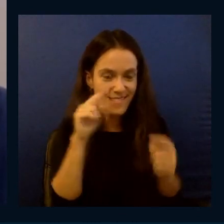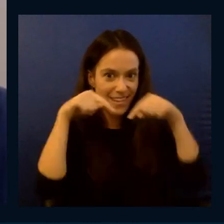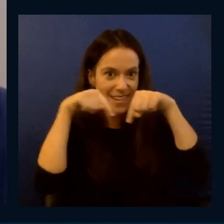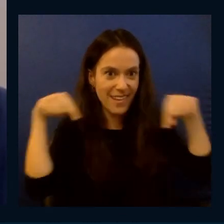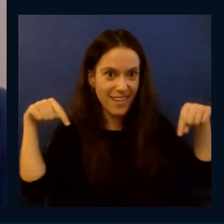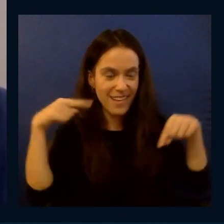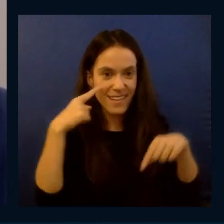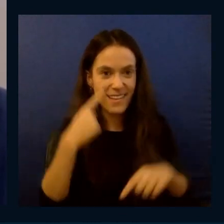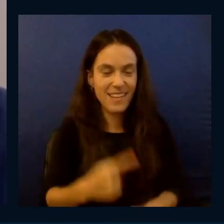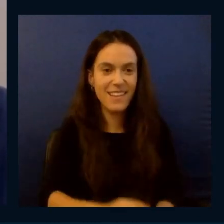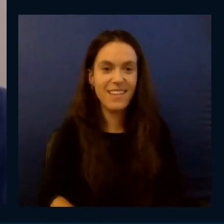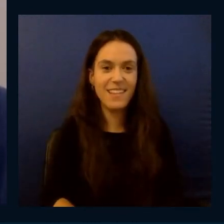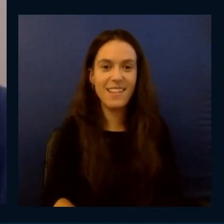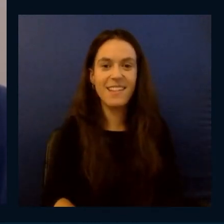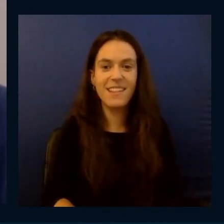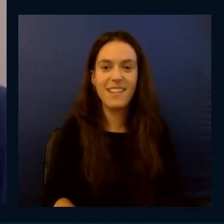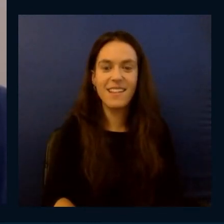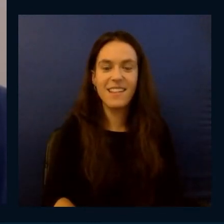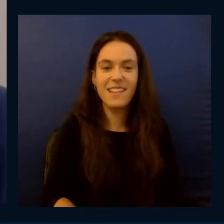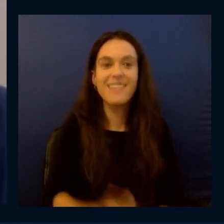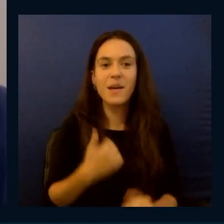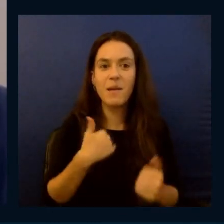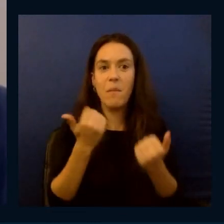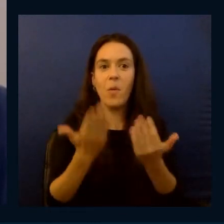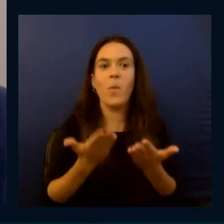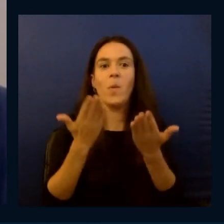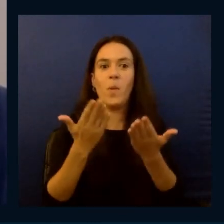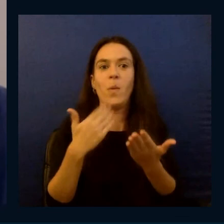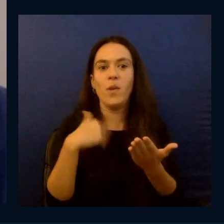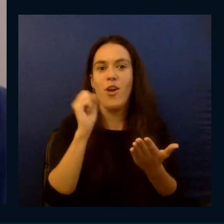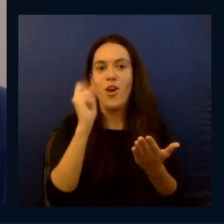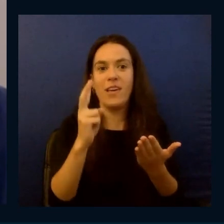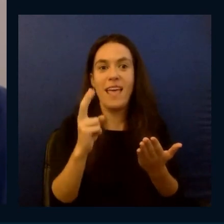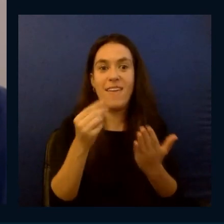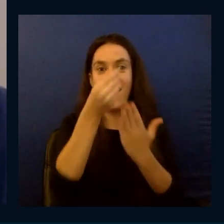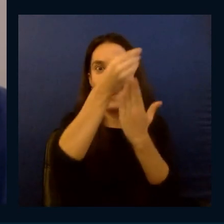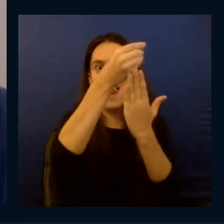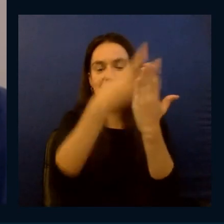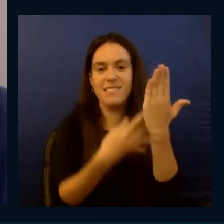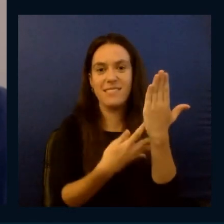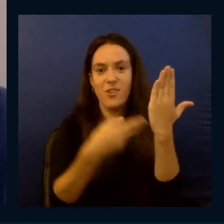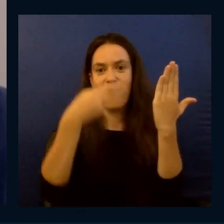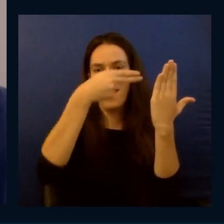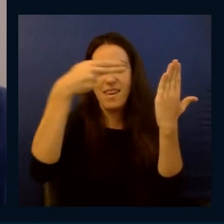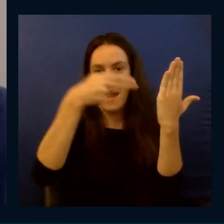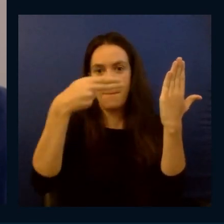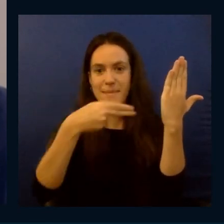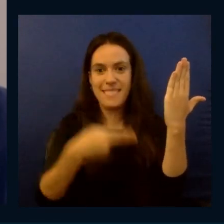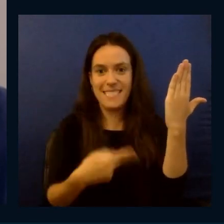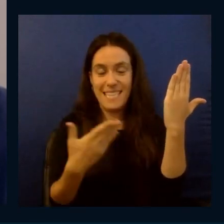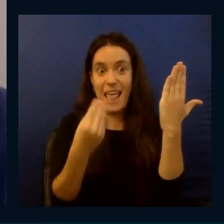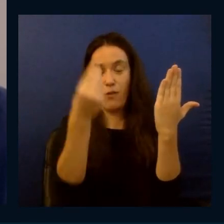Yes, and I'm still waiting for, okay, I'm getting the list of names right now.